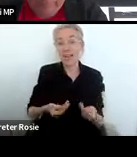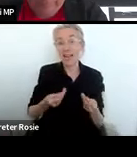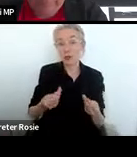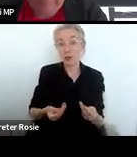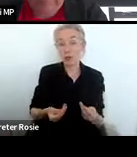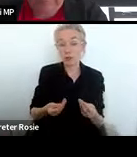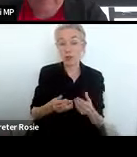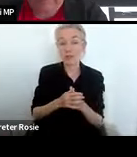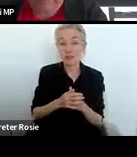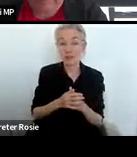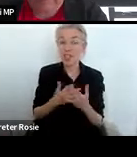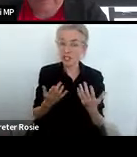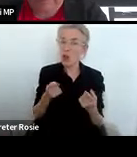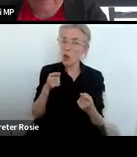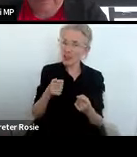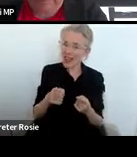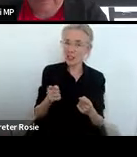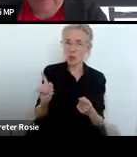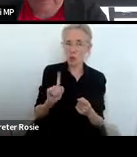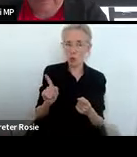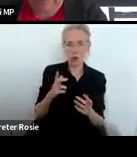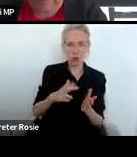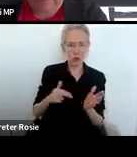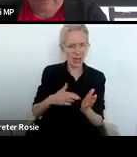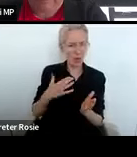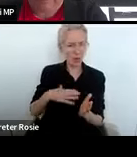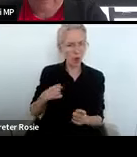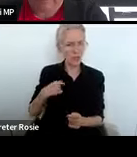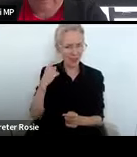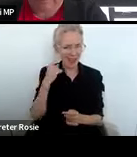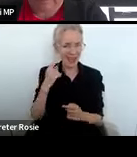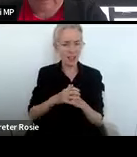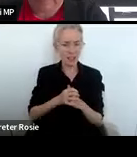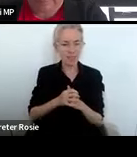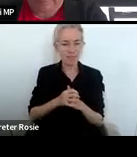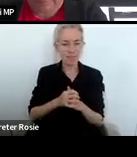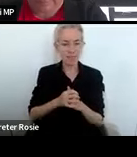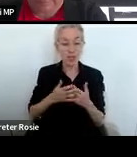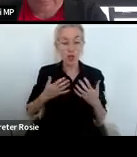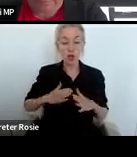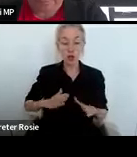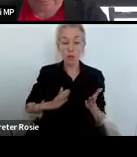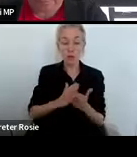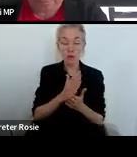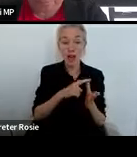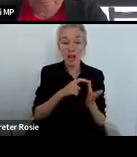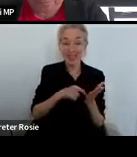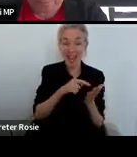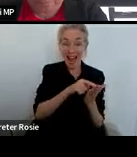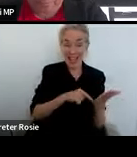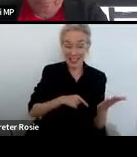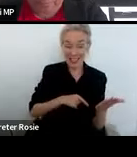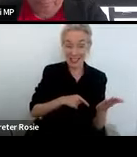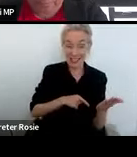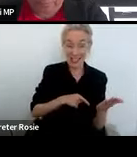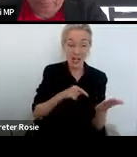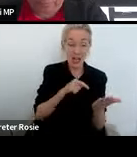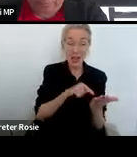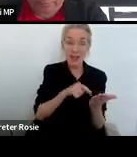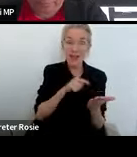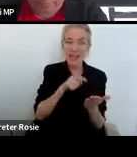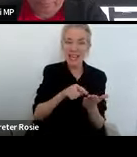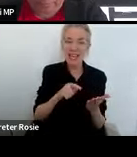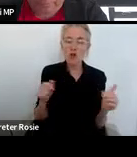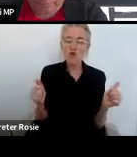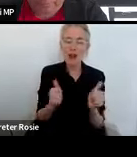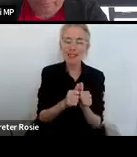Isn't that what we all want? The Human Rights Act and the process of seeking resolution simply isn't working.